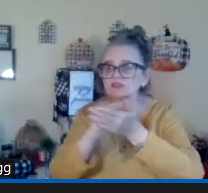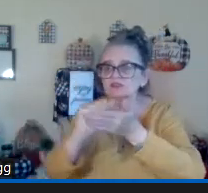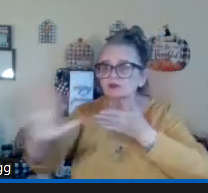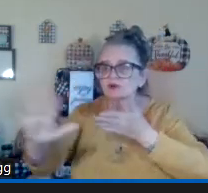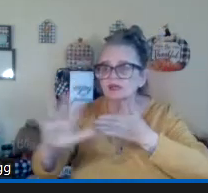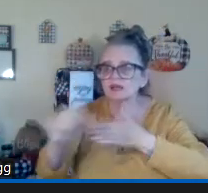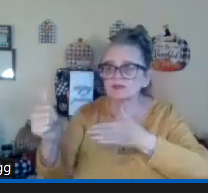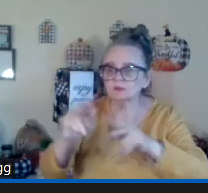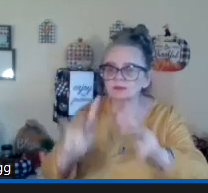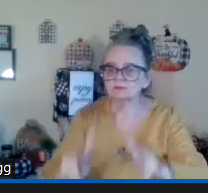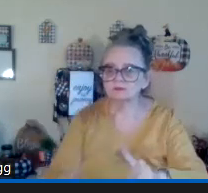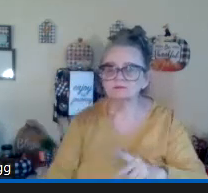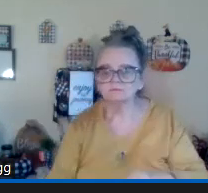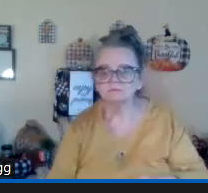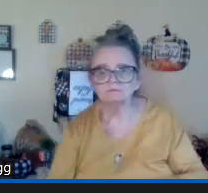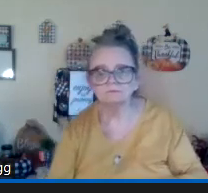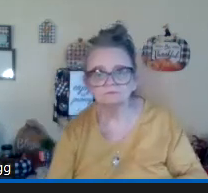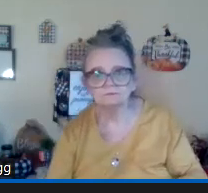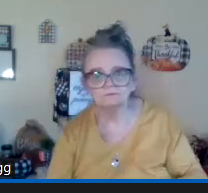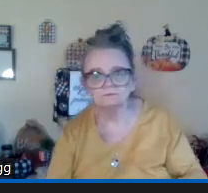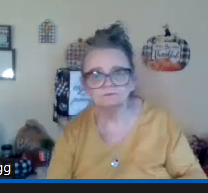They destroy other people.